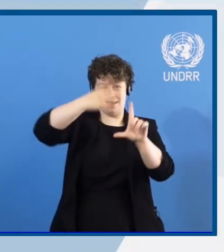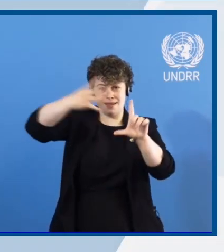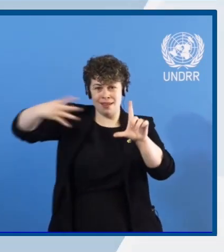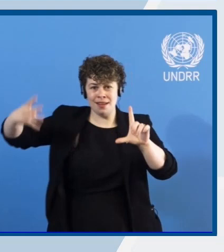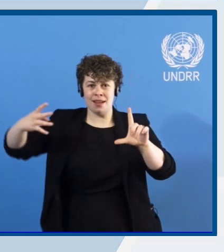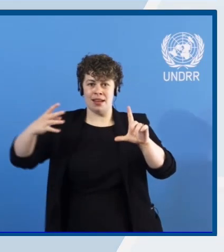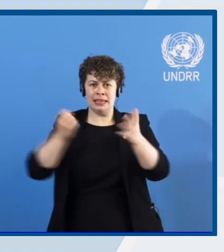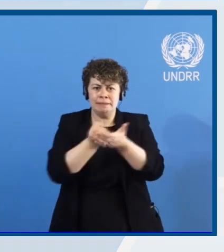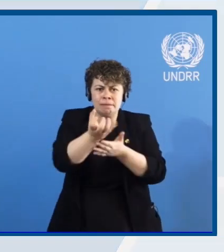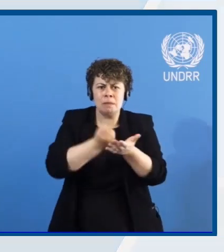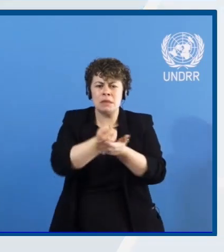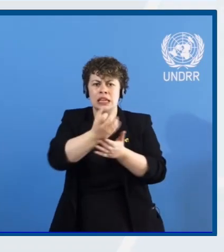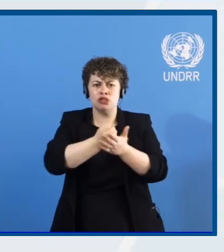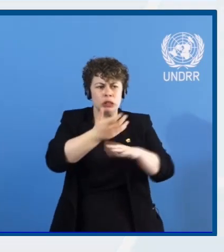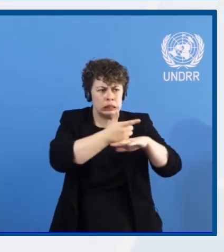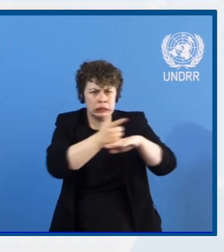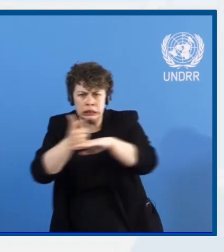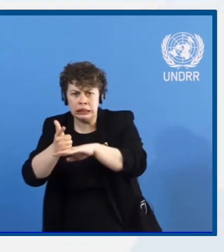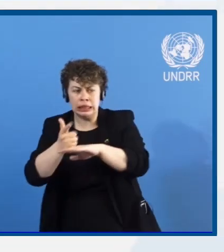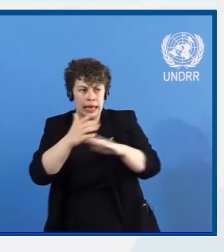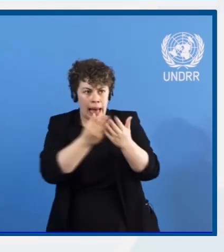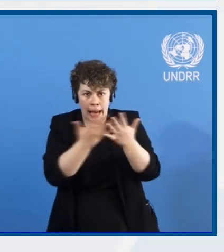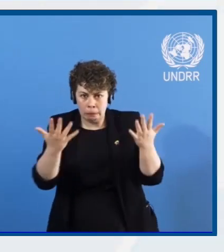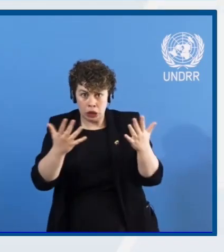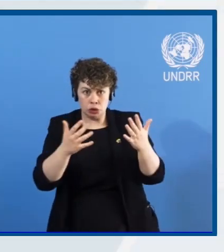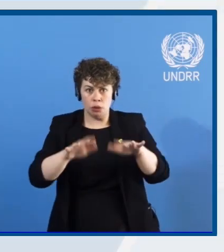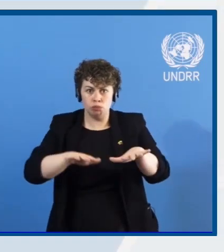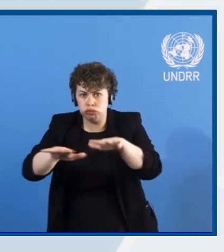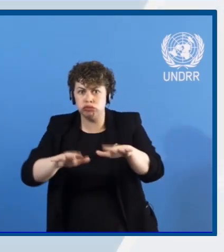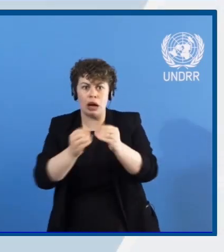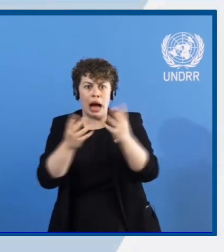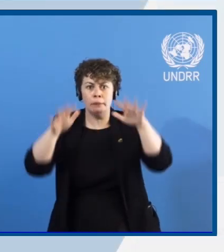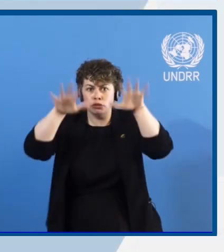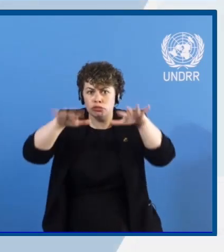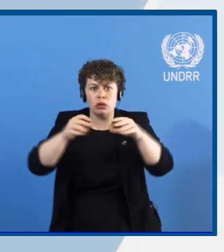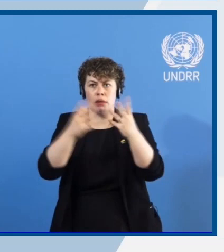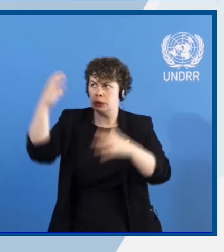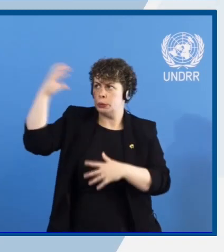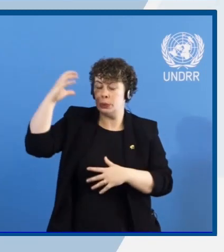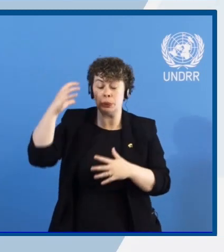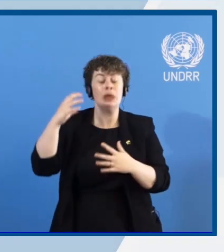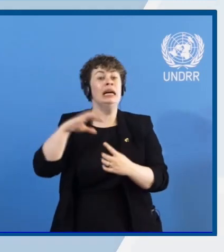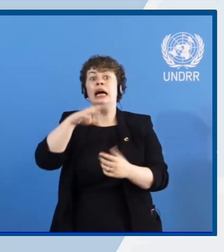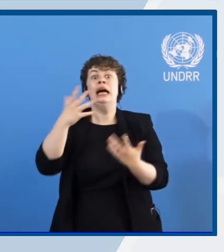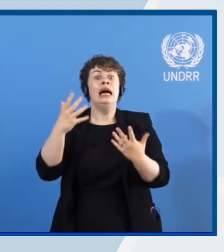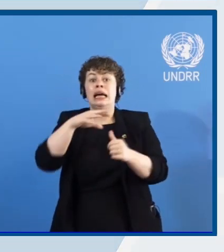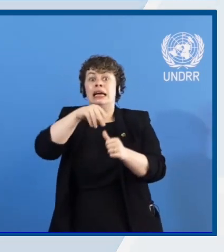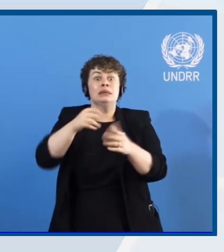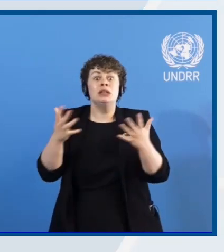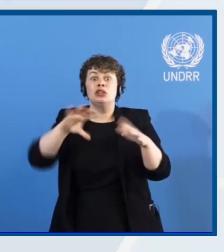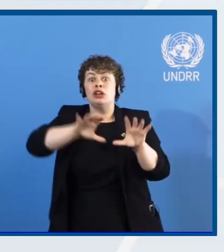developing countries. And without sufficient information, it is not possible to achieve